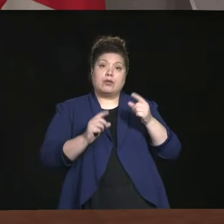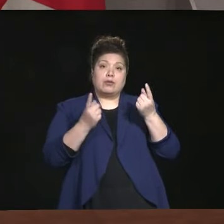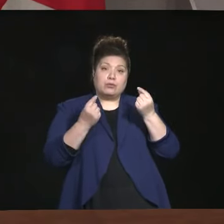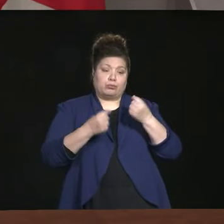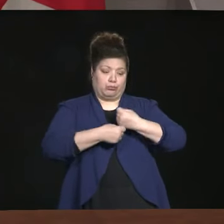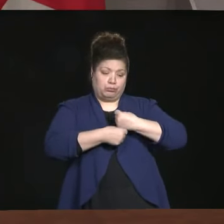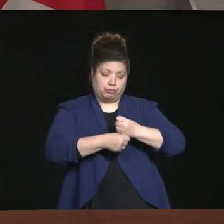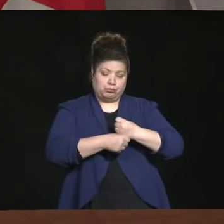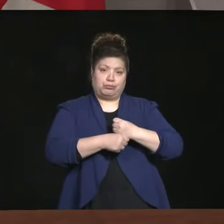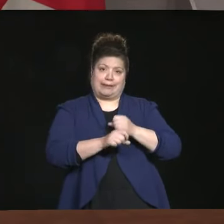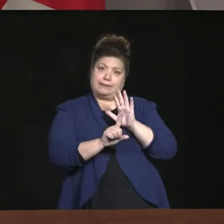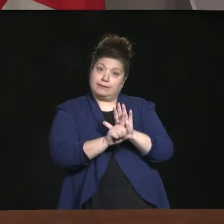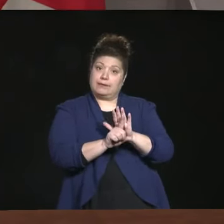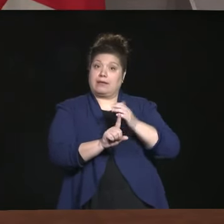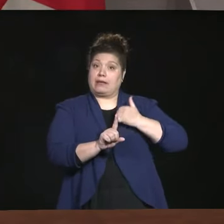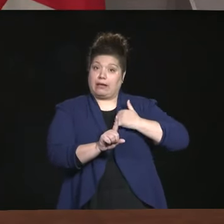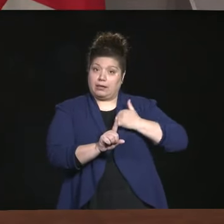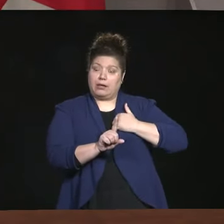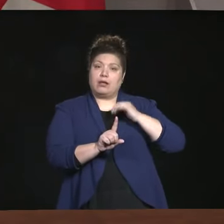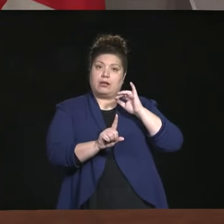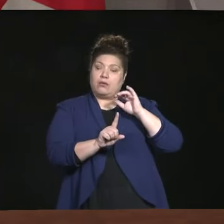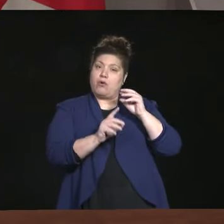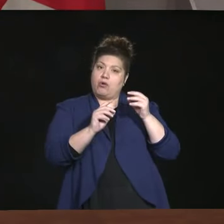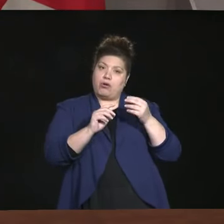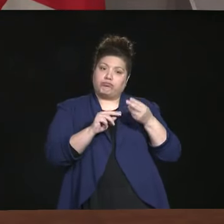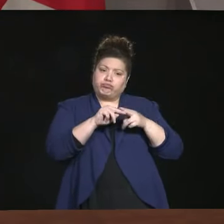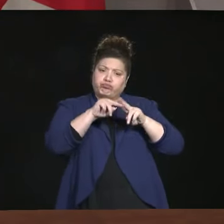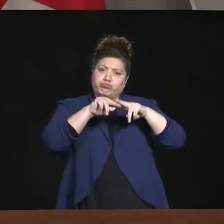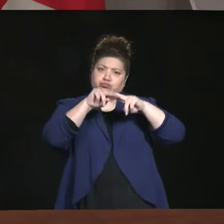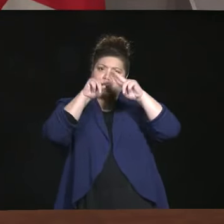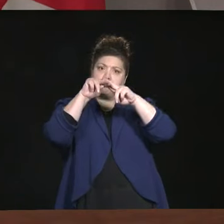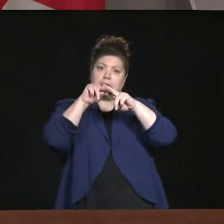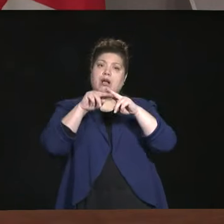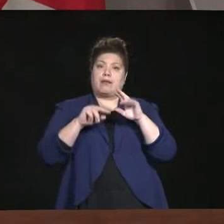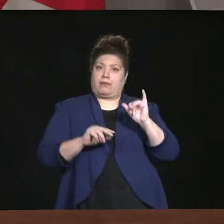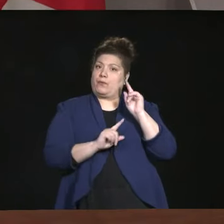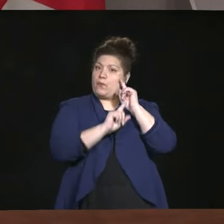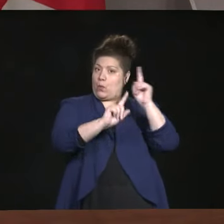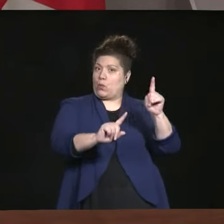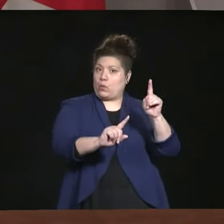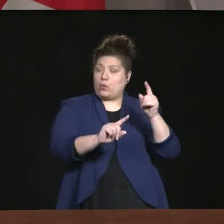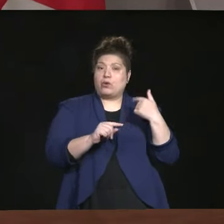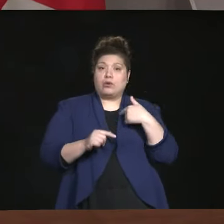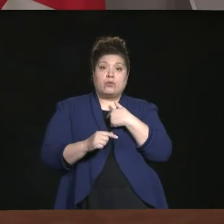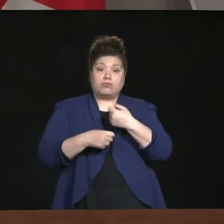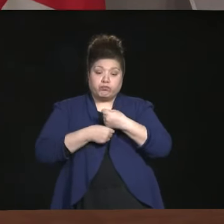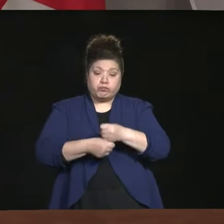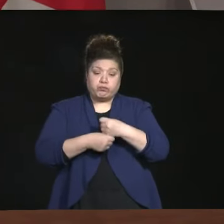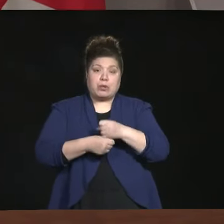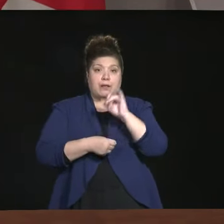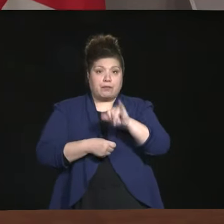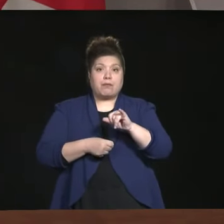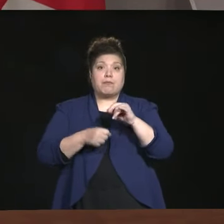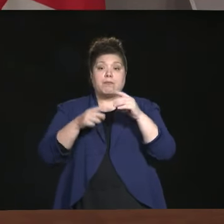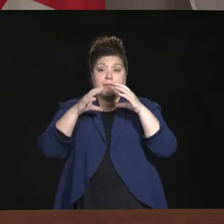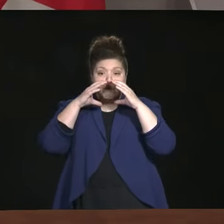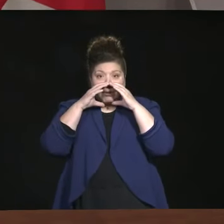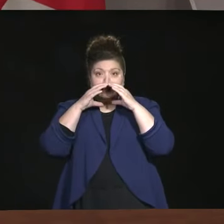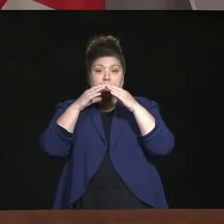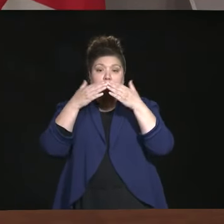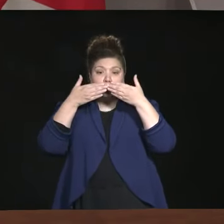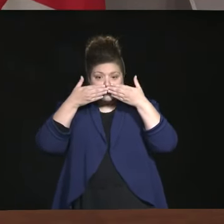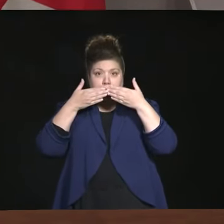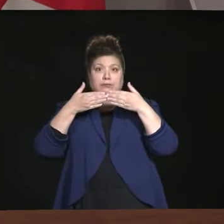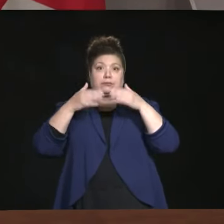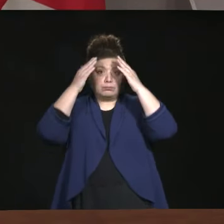core objective of ours, to make sure we have the ability to build these masks within Canada. Another part of our last